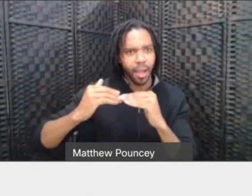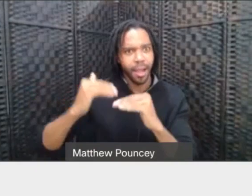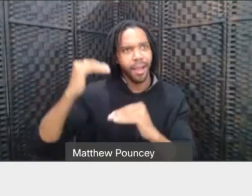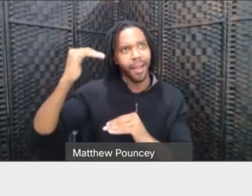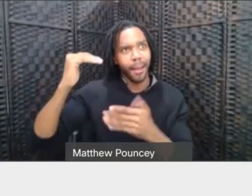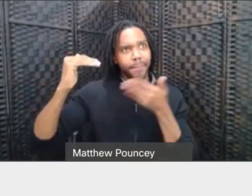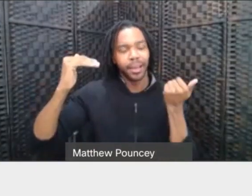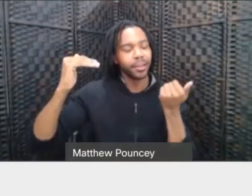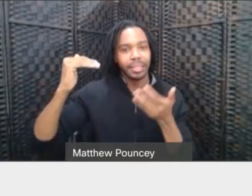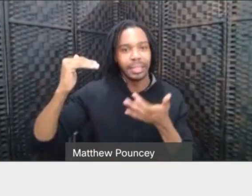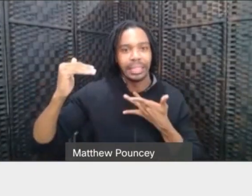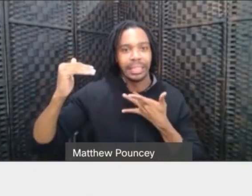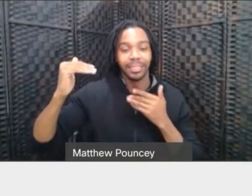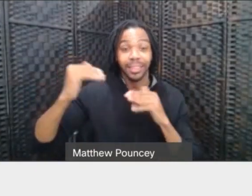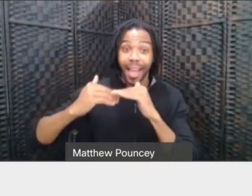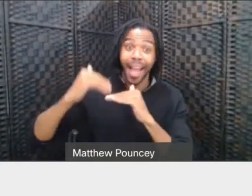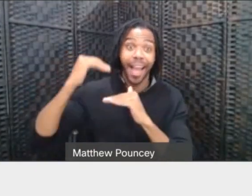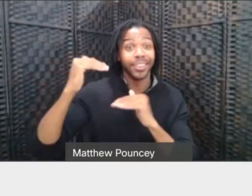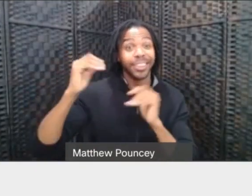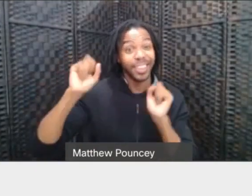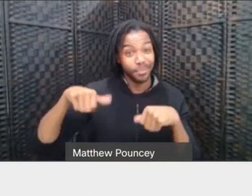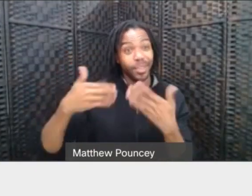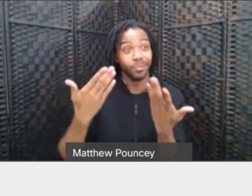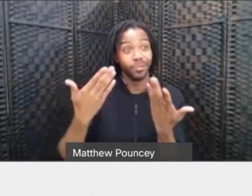higher is worse, as we all know.